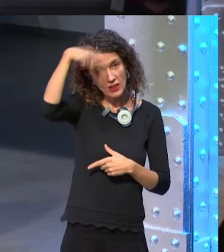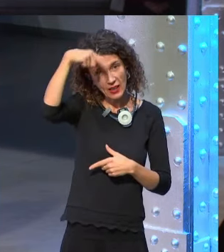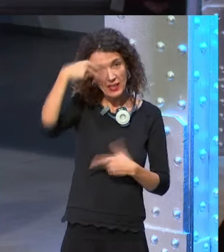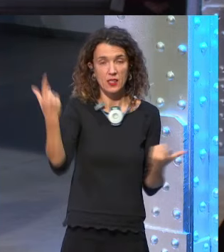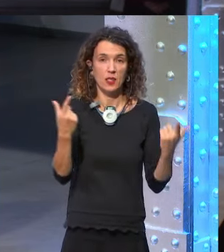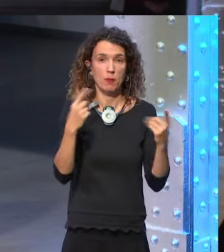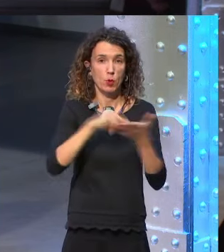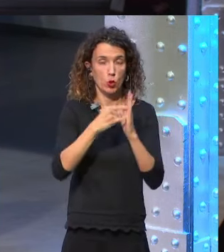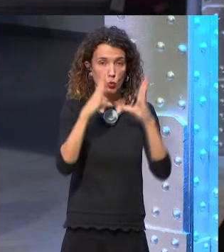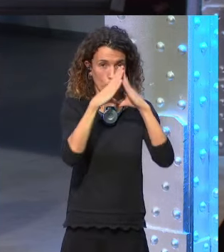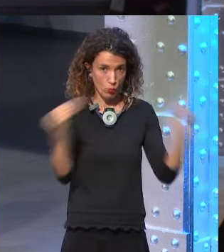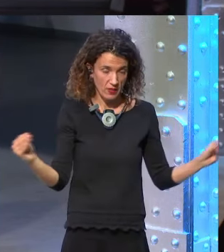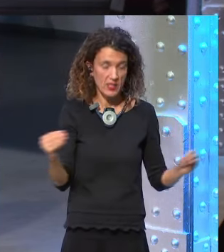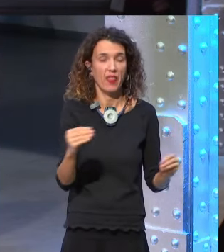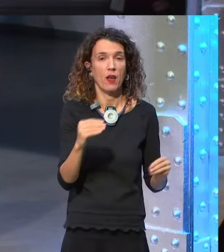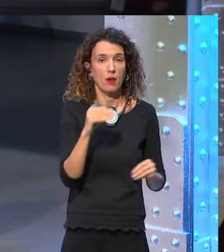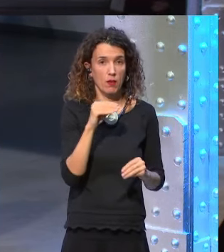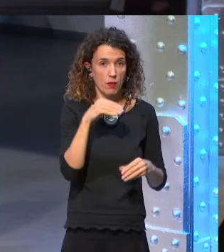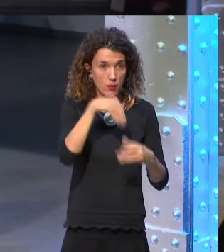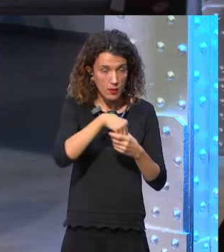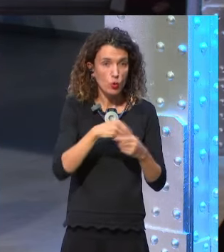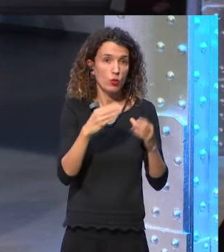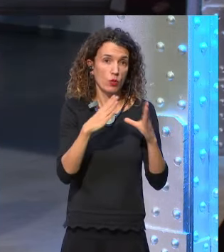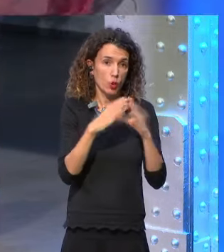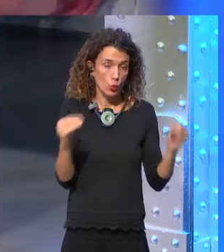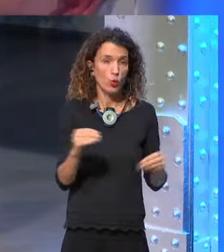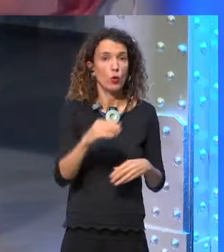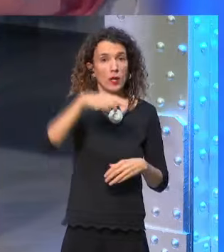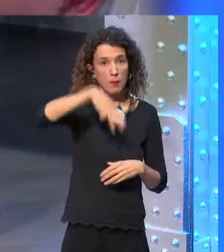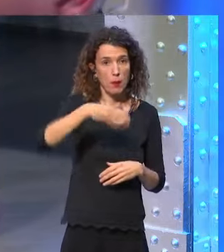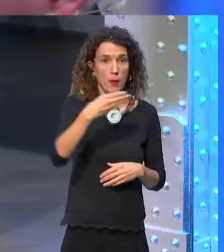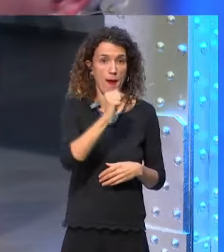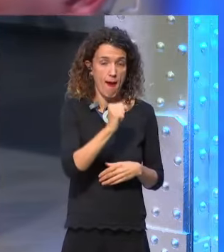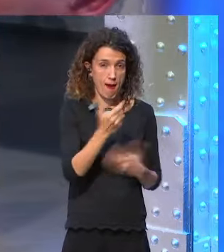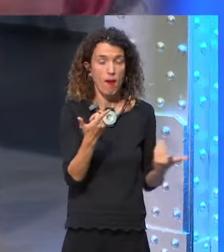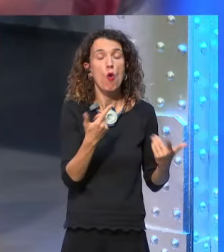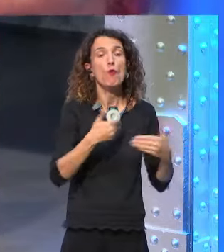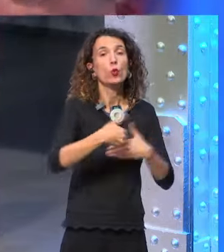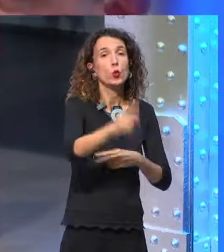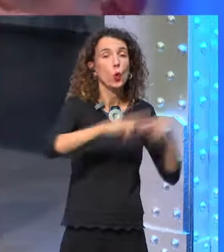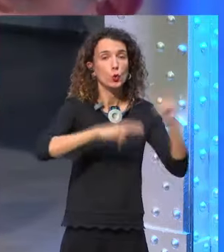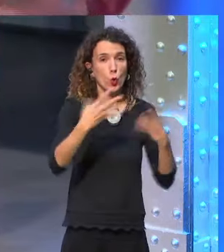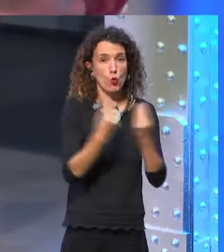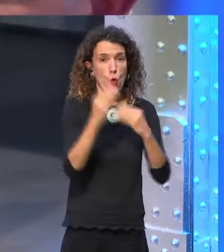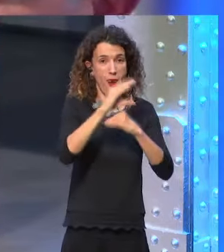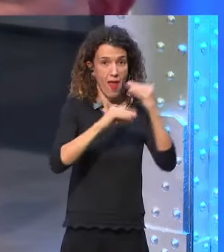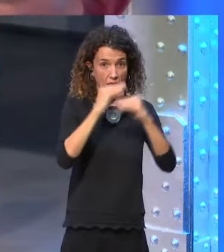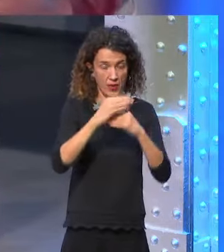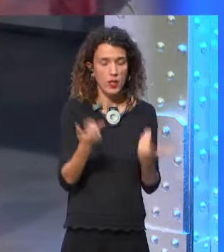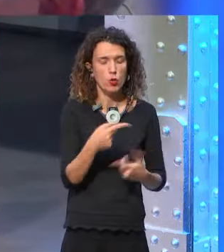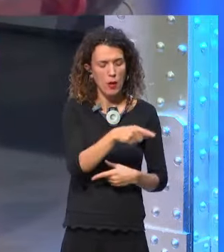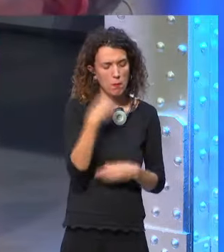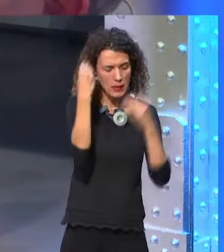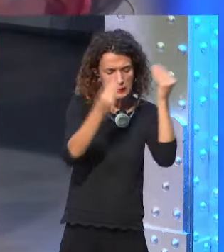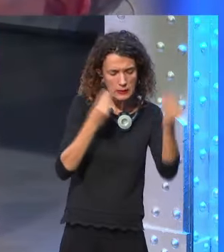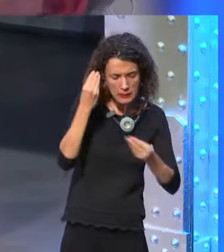MBA study on the future of brick construction, and he was actually looking if it was worth to automate brick